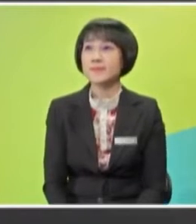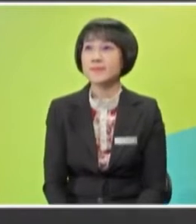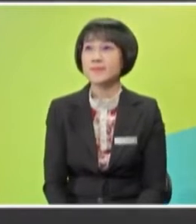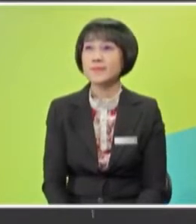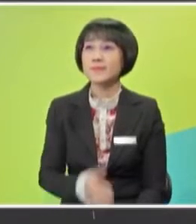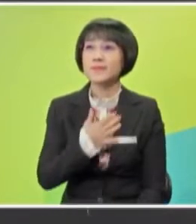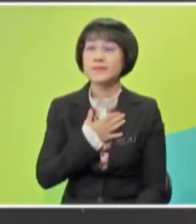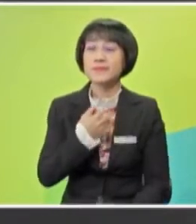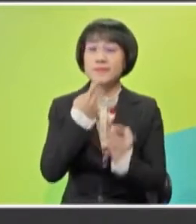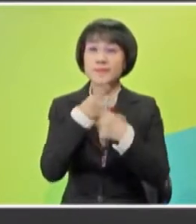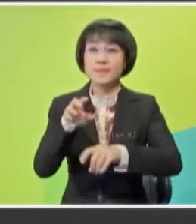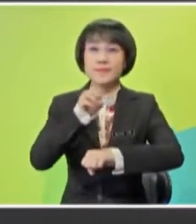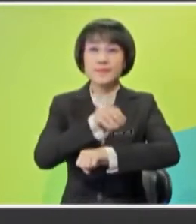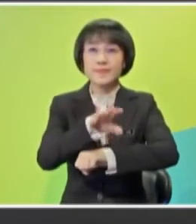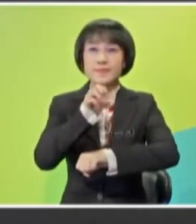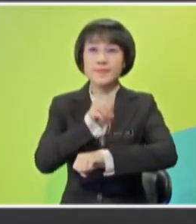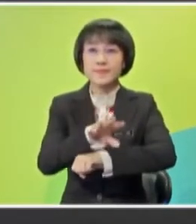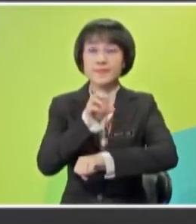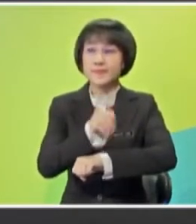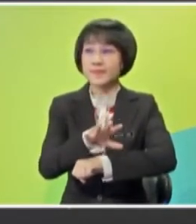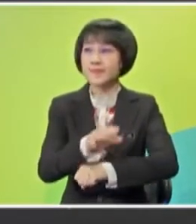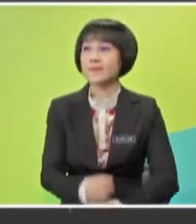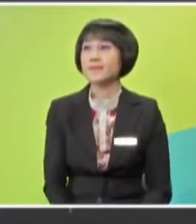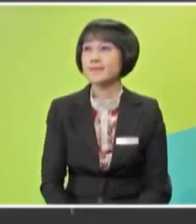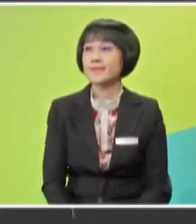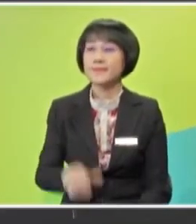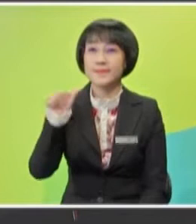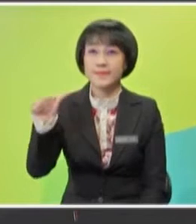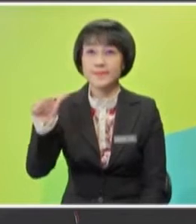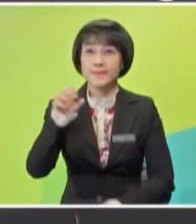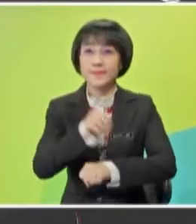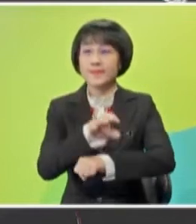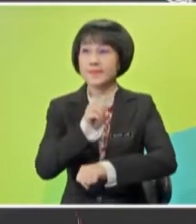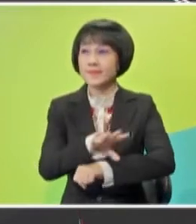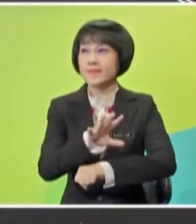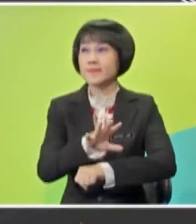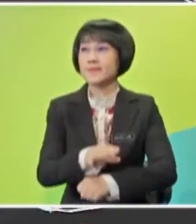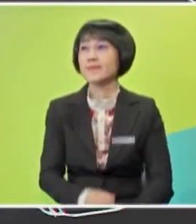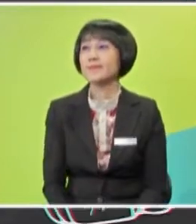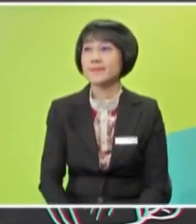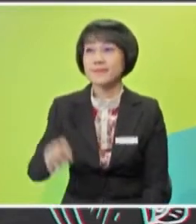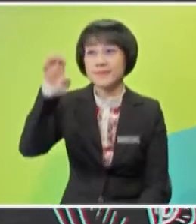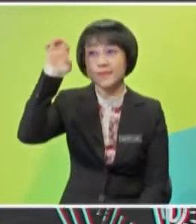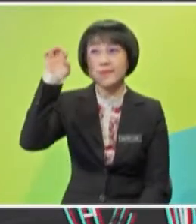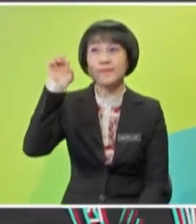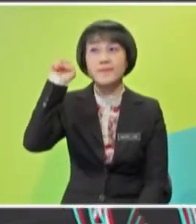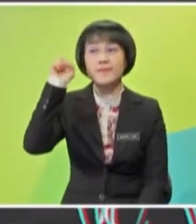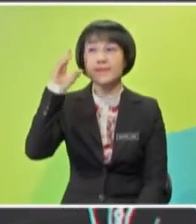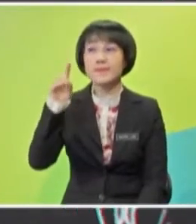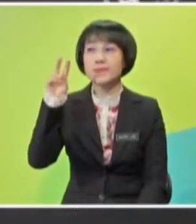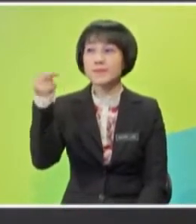A, advice. Okay, let's check the sentence first. You shouldn't waste so much time playing video games all